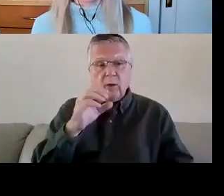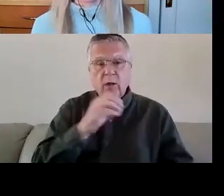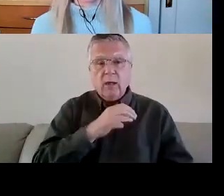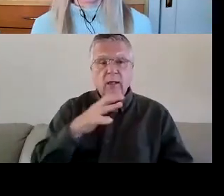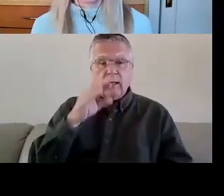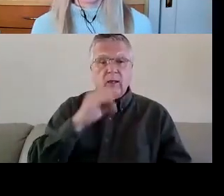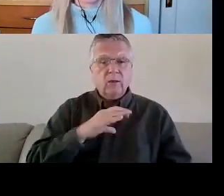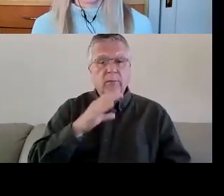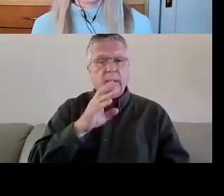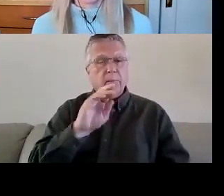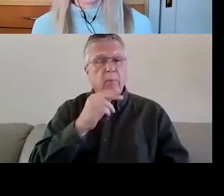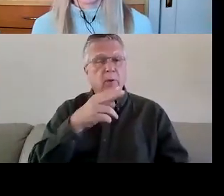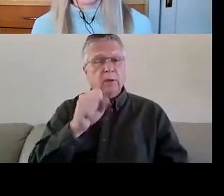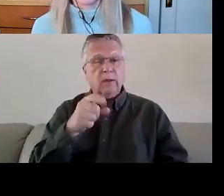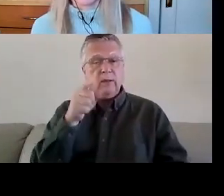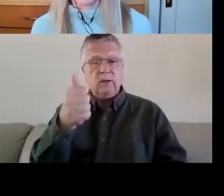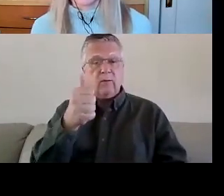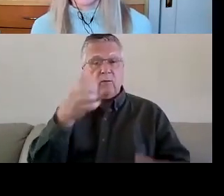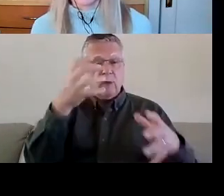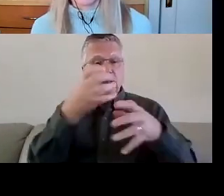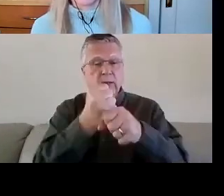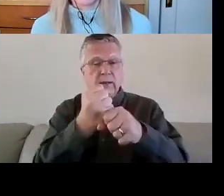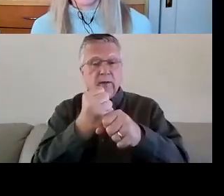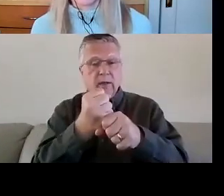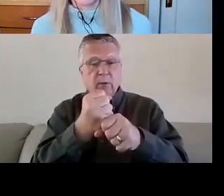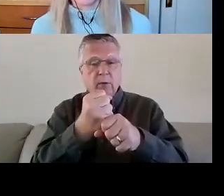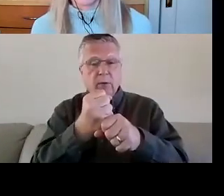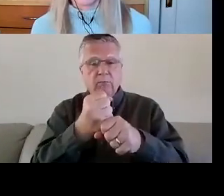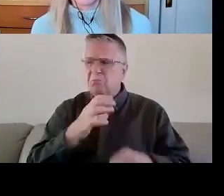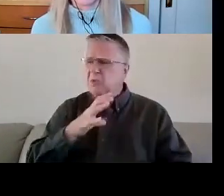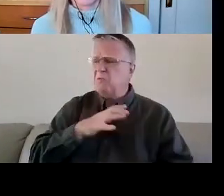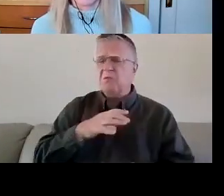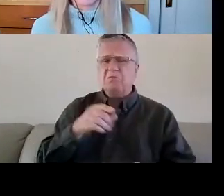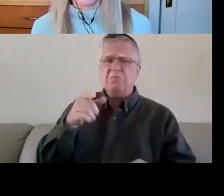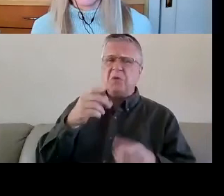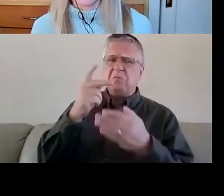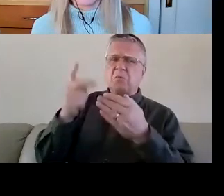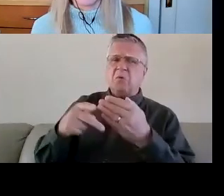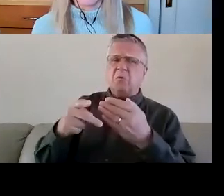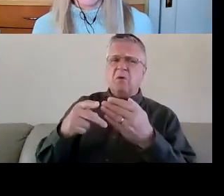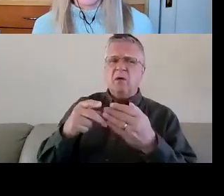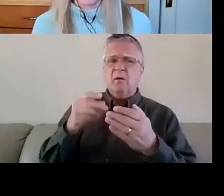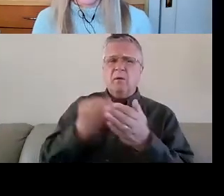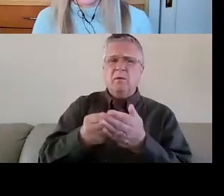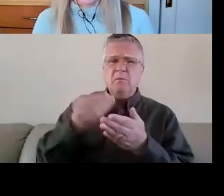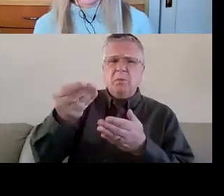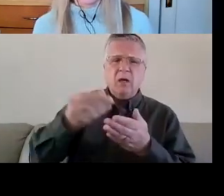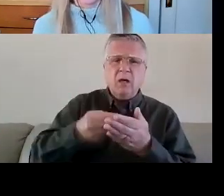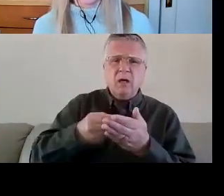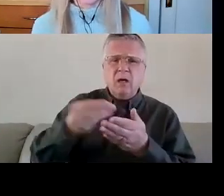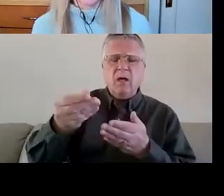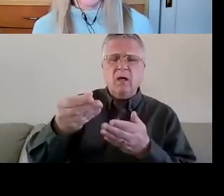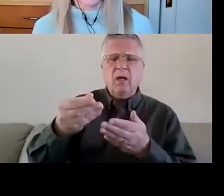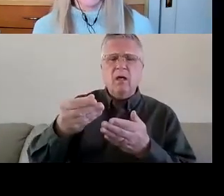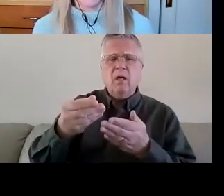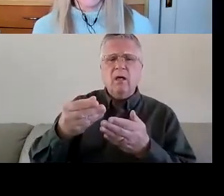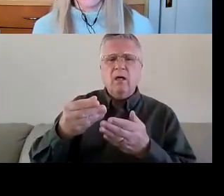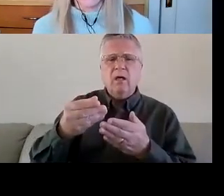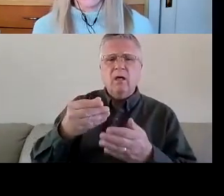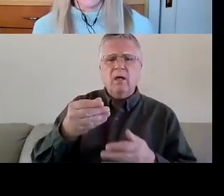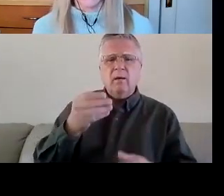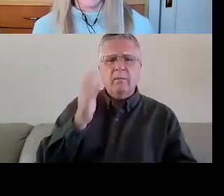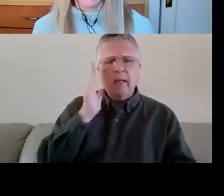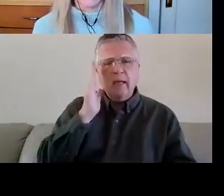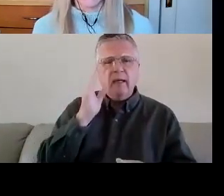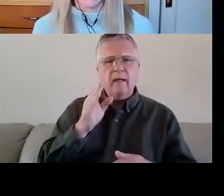give us a summary? I'm good. It's a program to buy abandoned buildings,